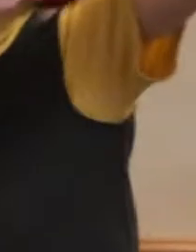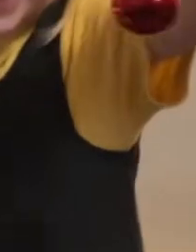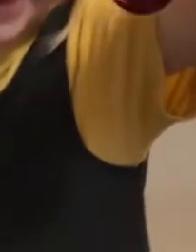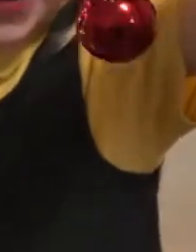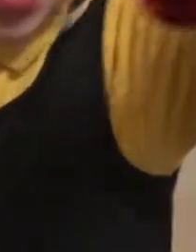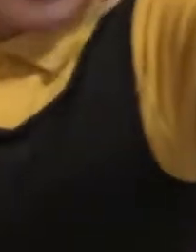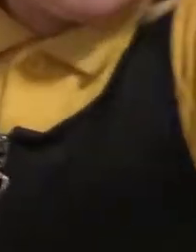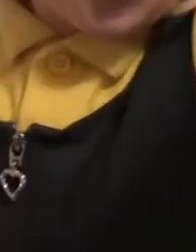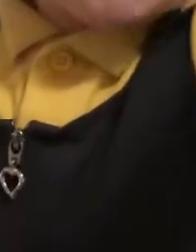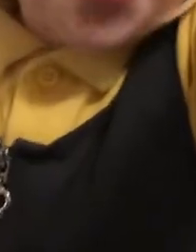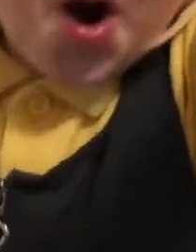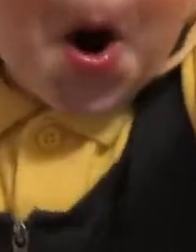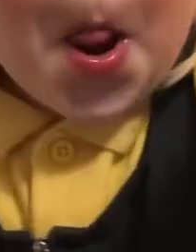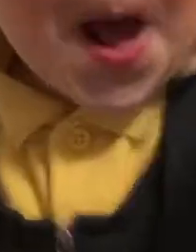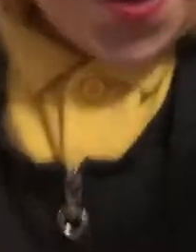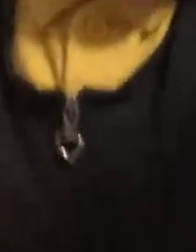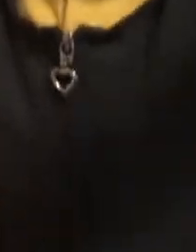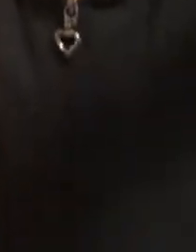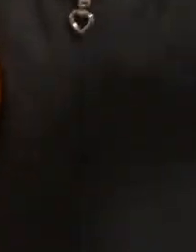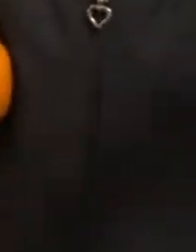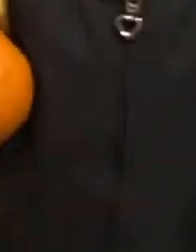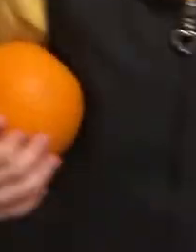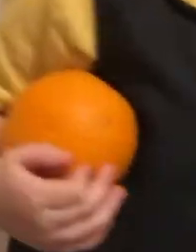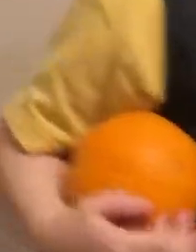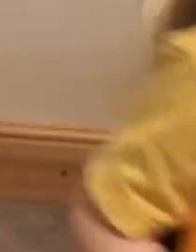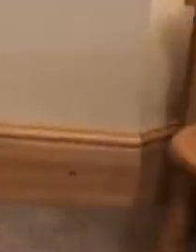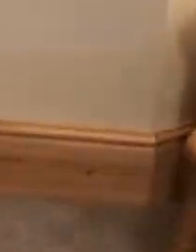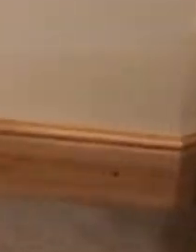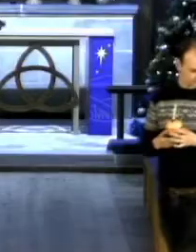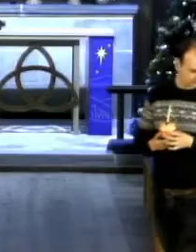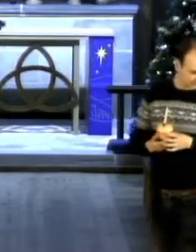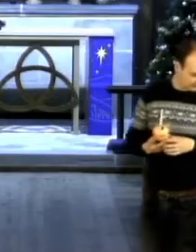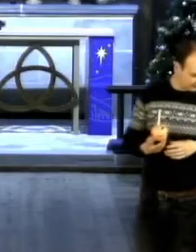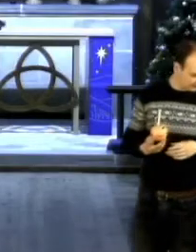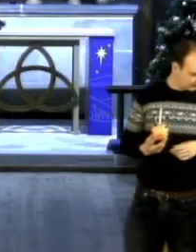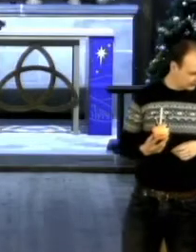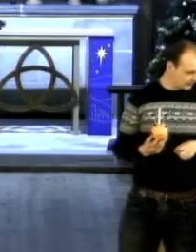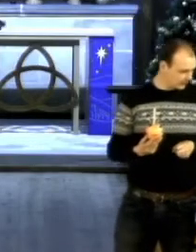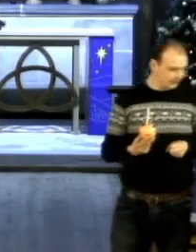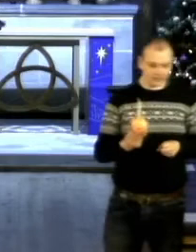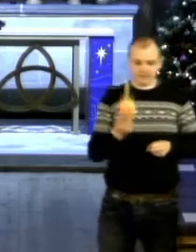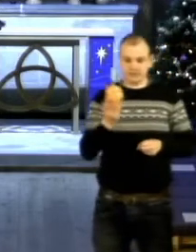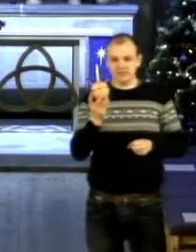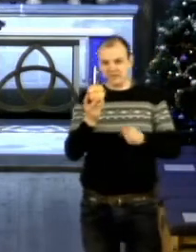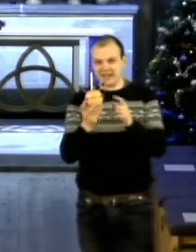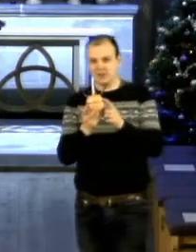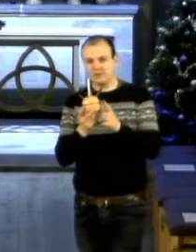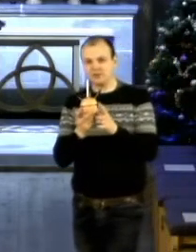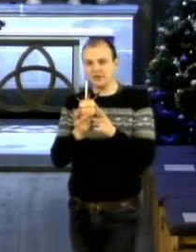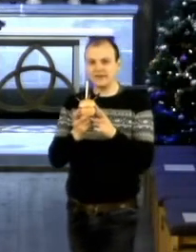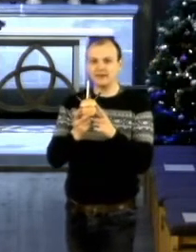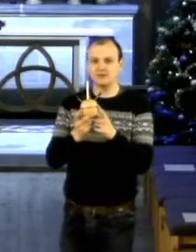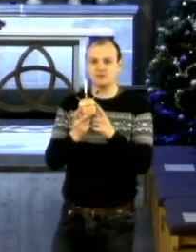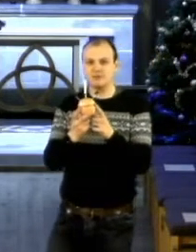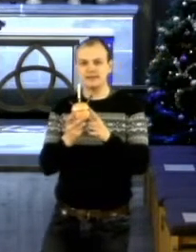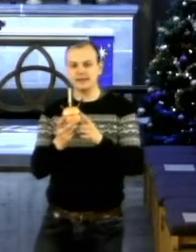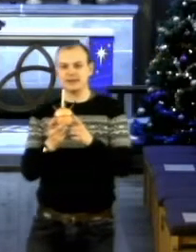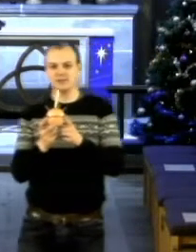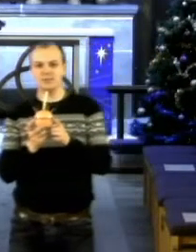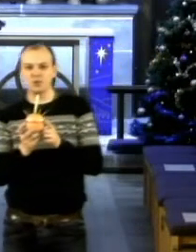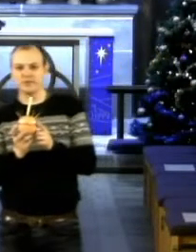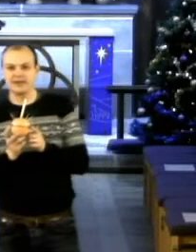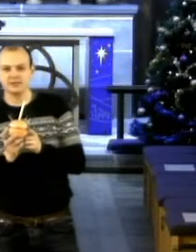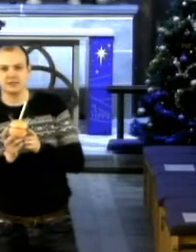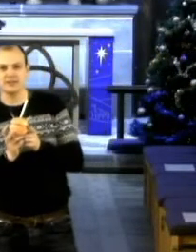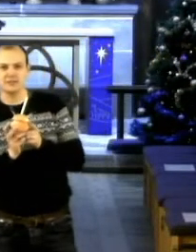Naomi, what have you got? A bauble. A red bauble. Oh, that's great. So now we've got that red